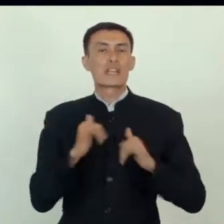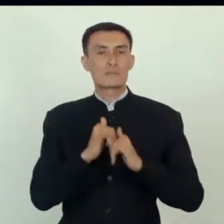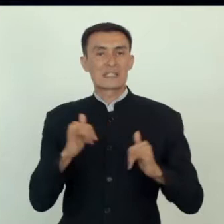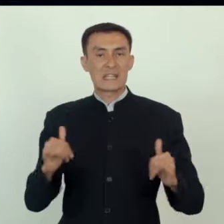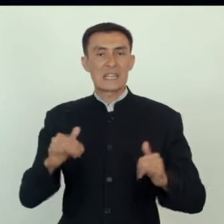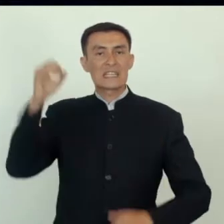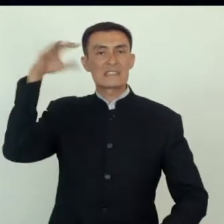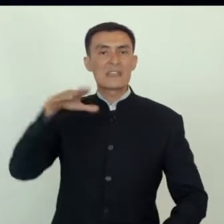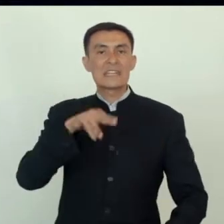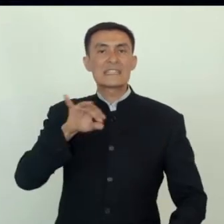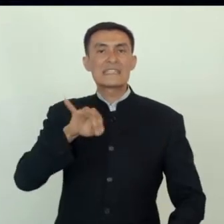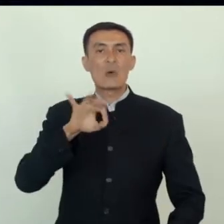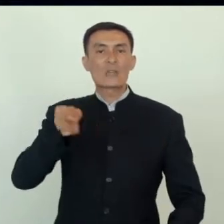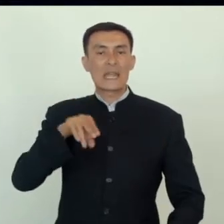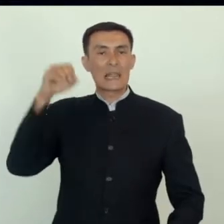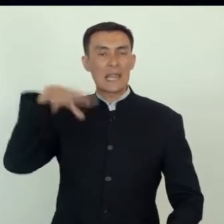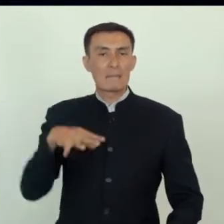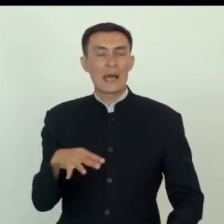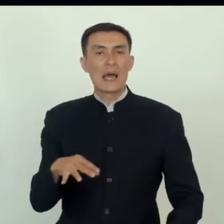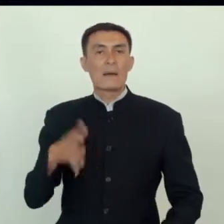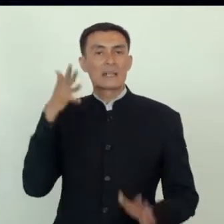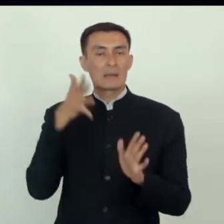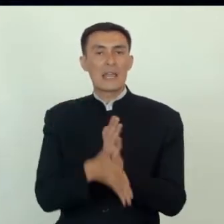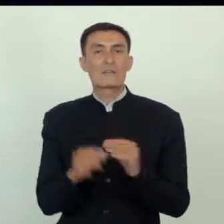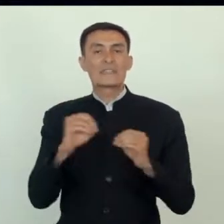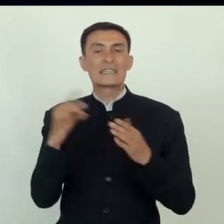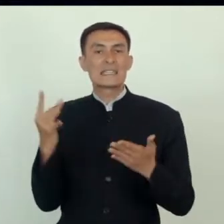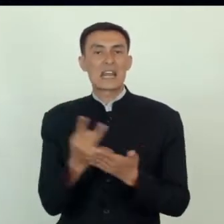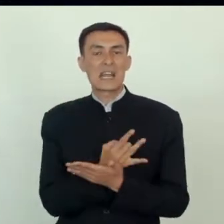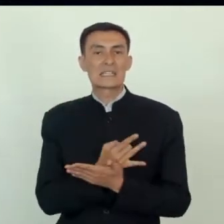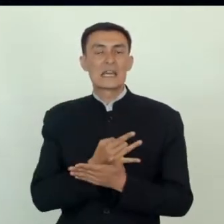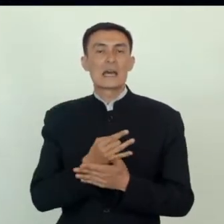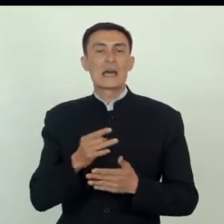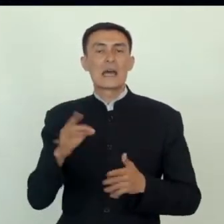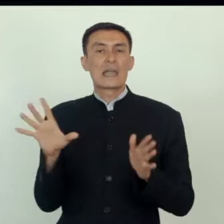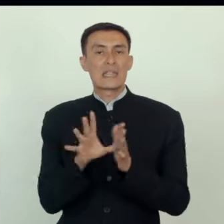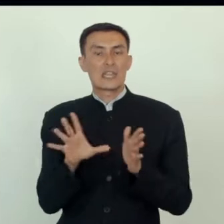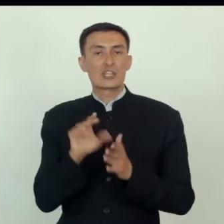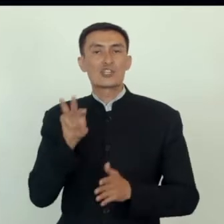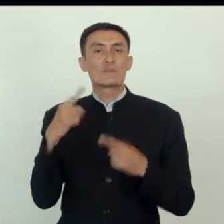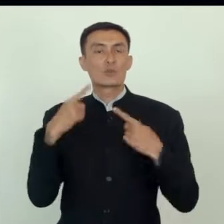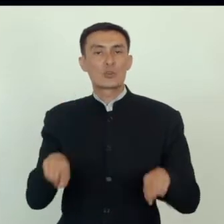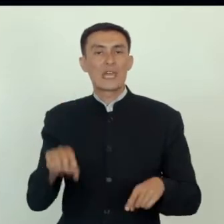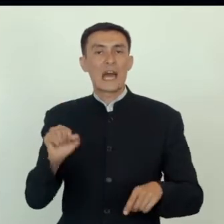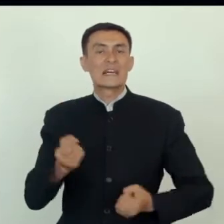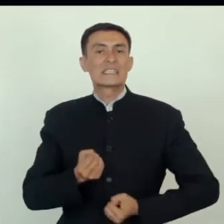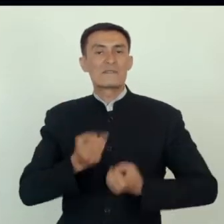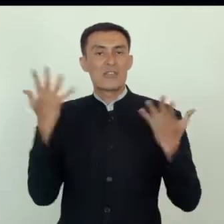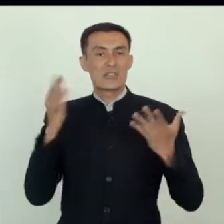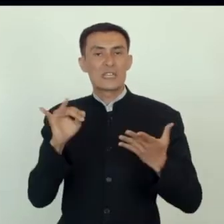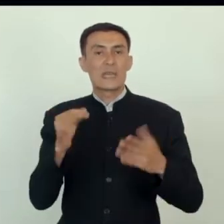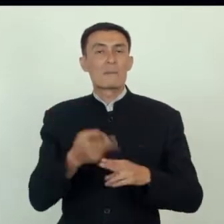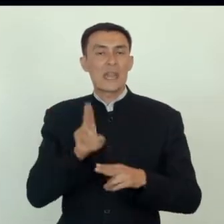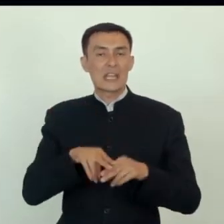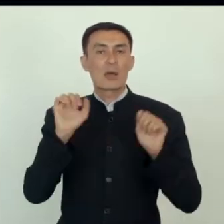diode lamps consume 10 times less energy than incandescent lamps, and they shine brighter. And they can serve